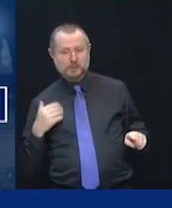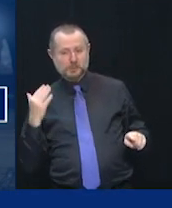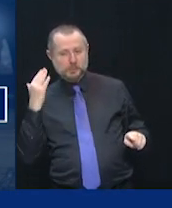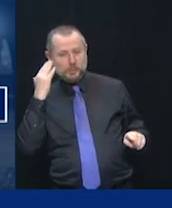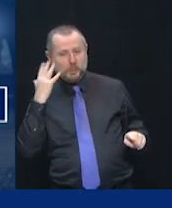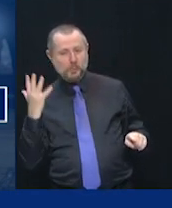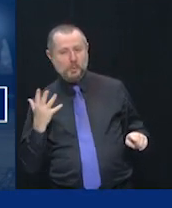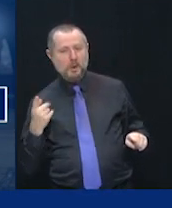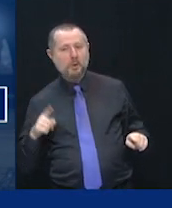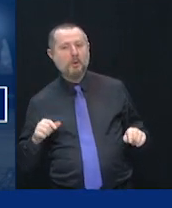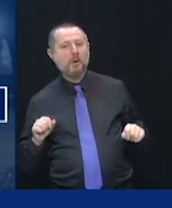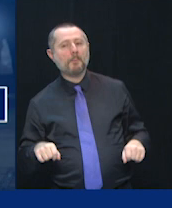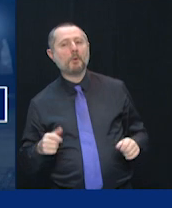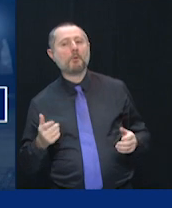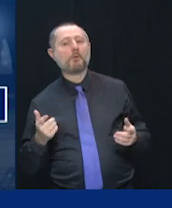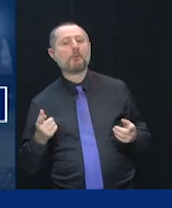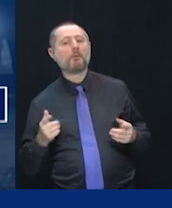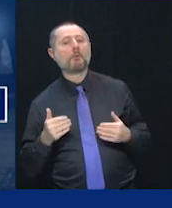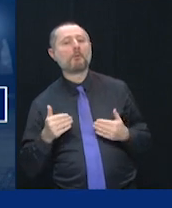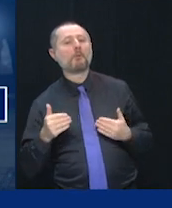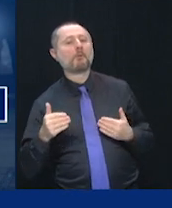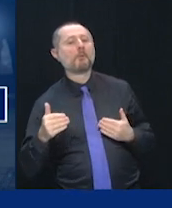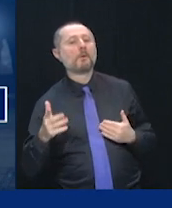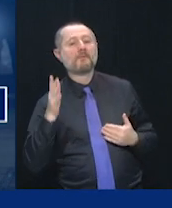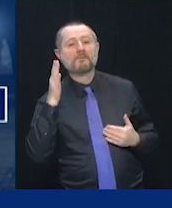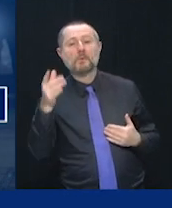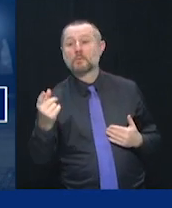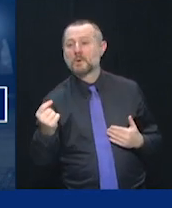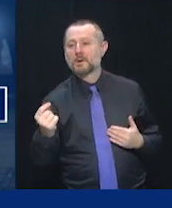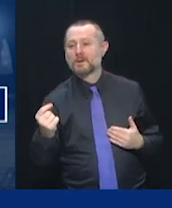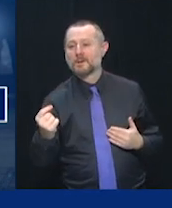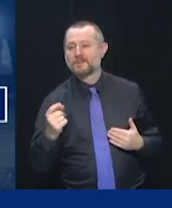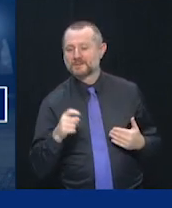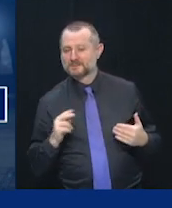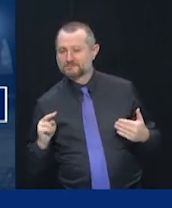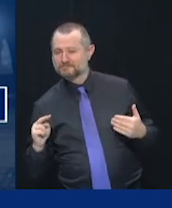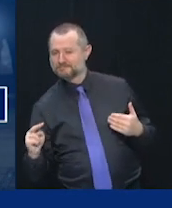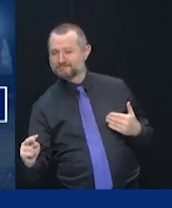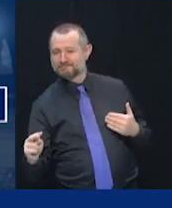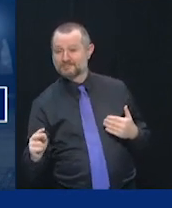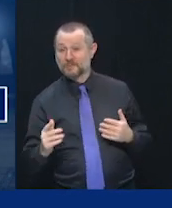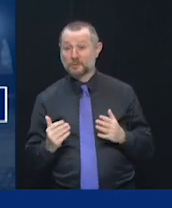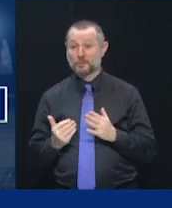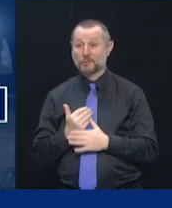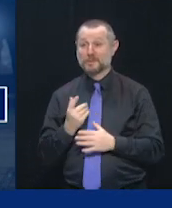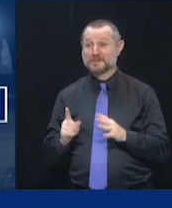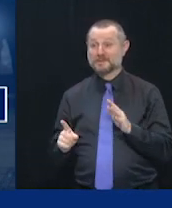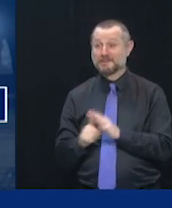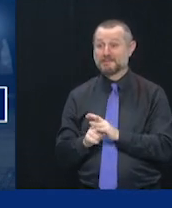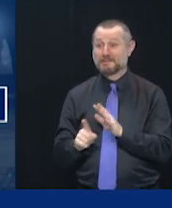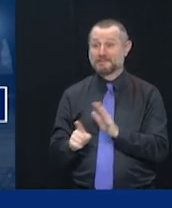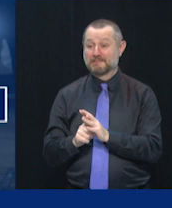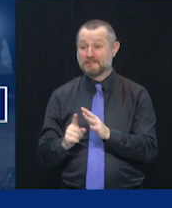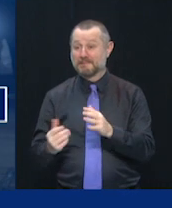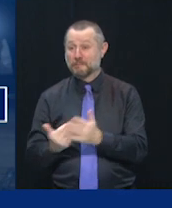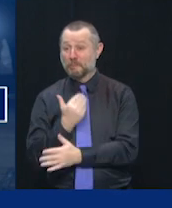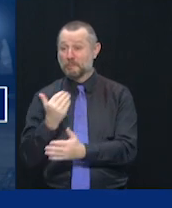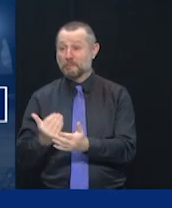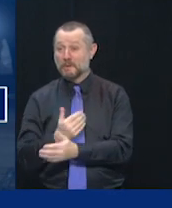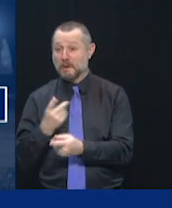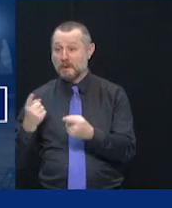possible threats in the future. If those new possible threats actualize, we